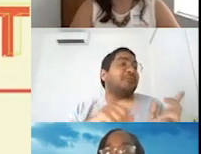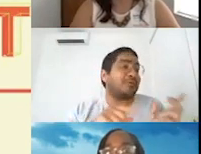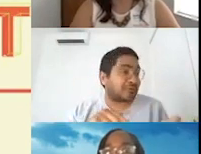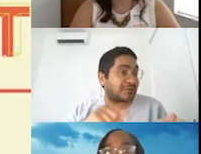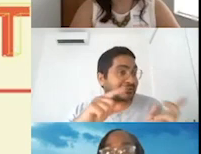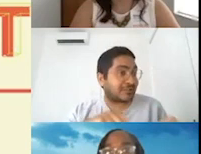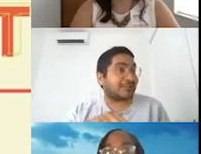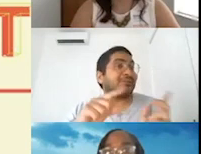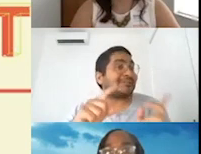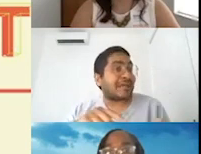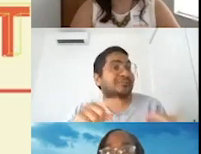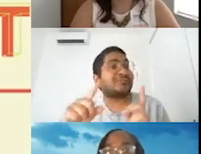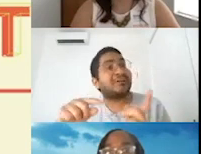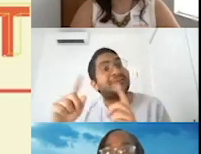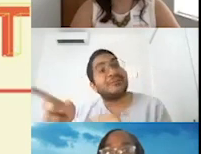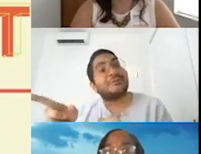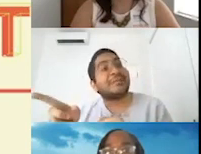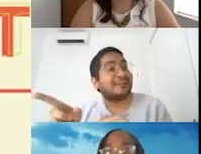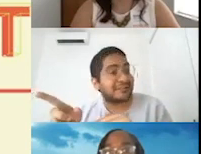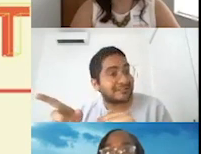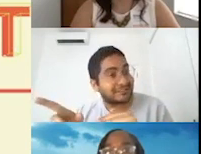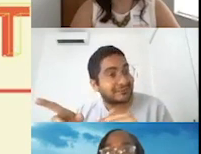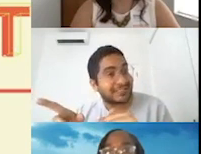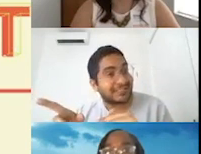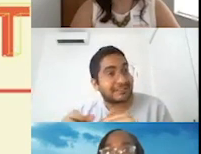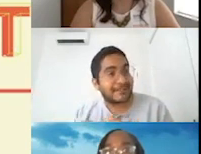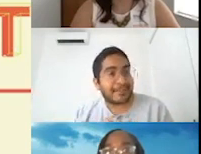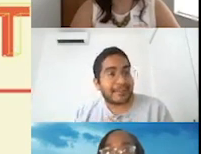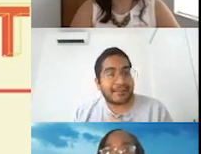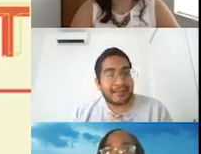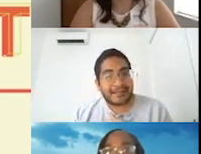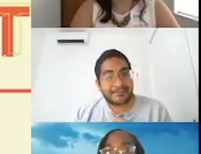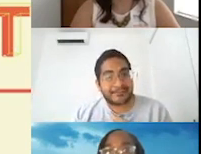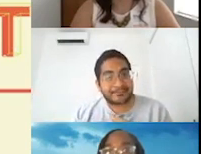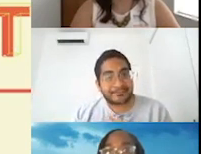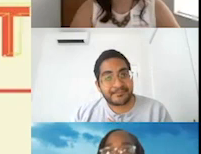if you are referring to scholarship that is actually talking about coloniality and decoloniality.